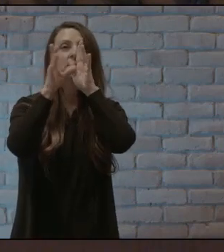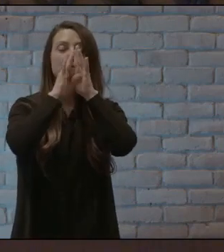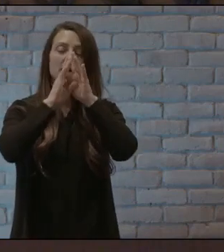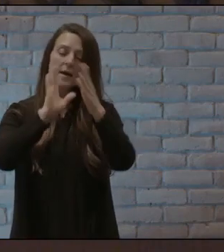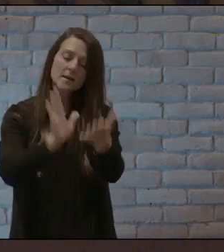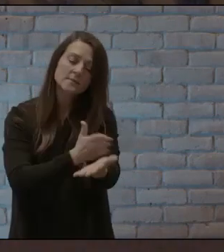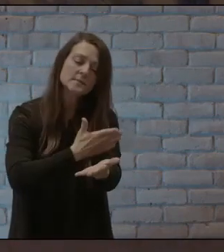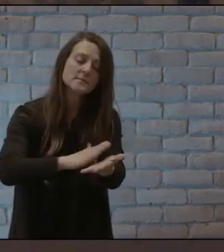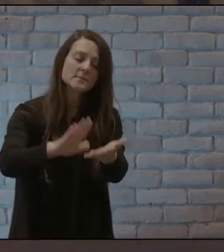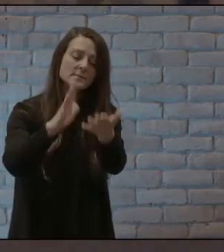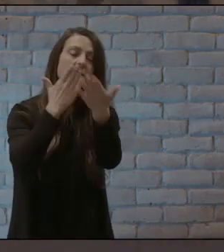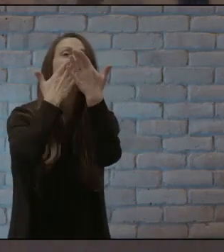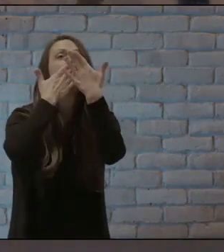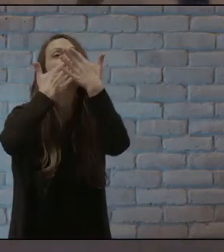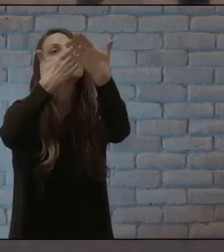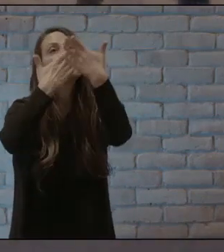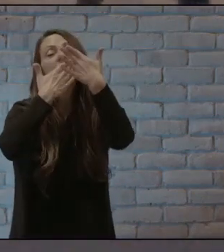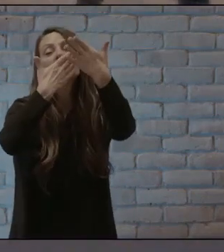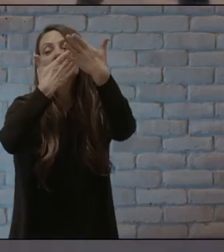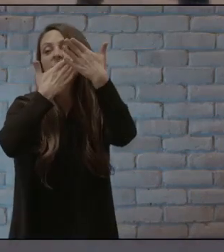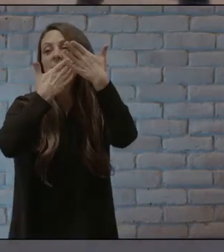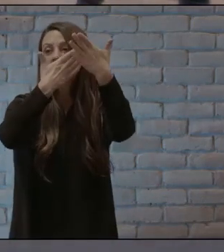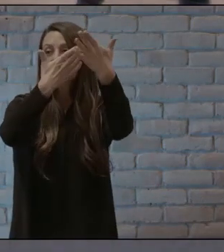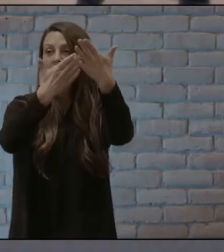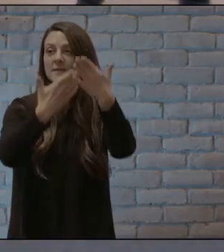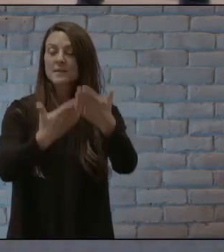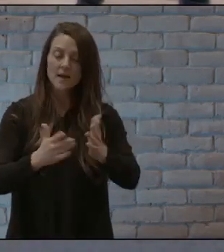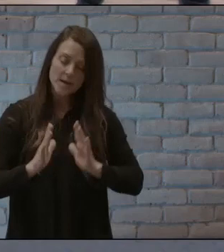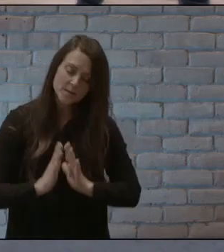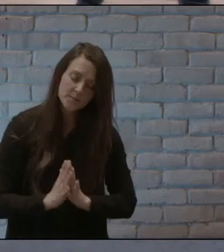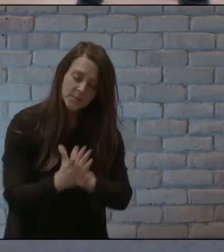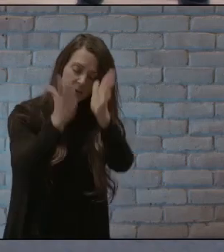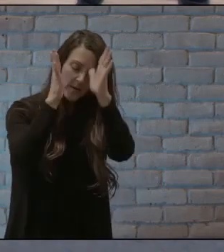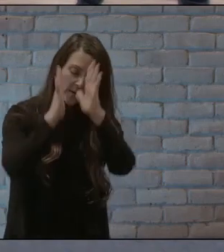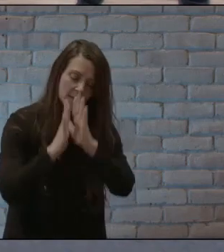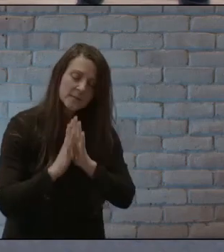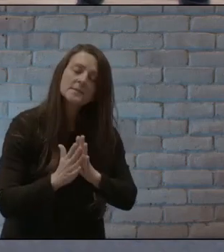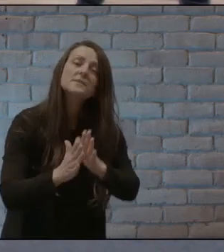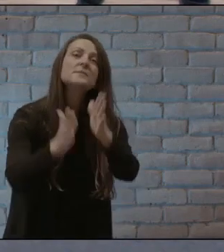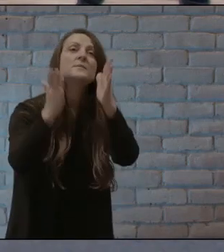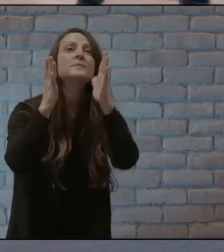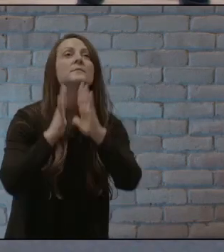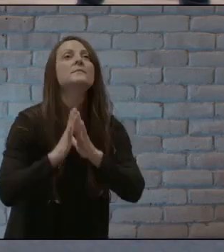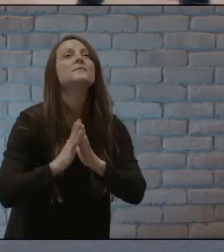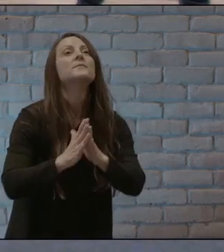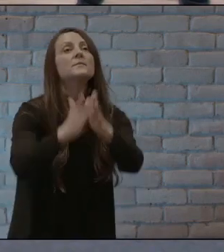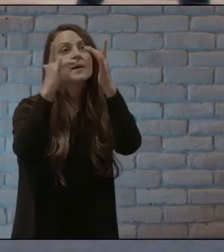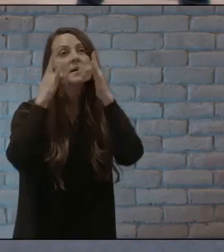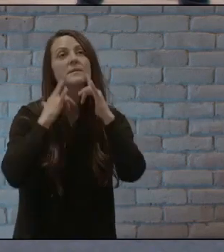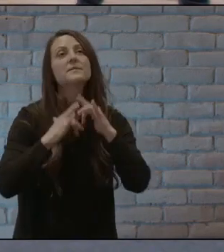thanksgiving, and unending praises be.